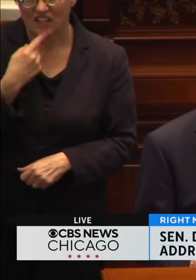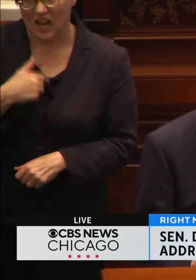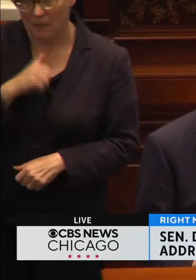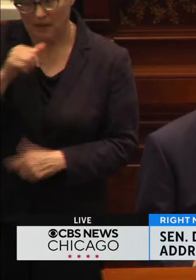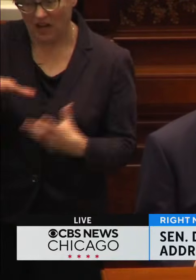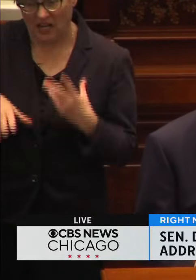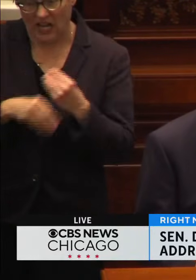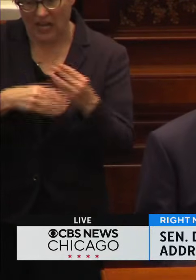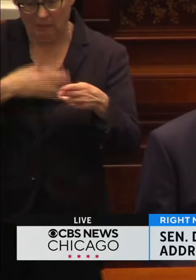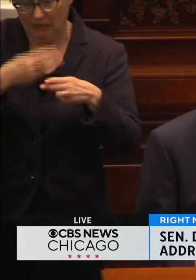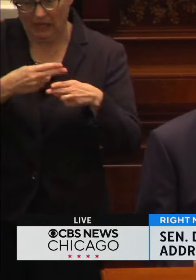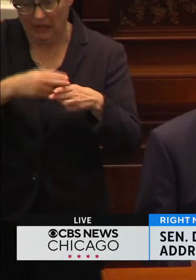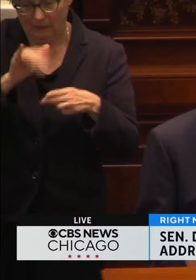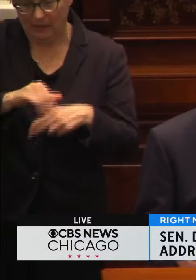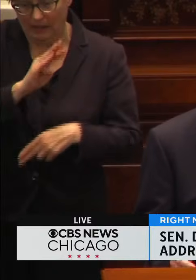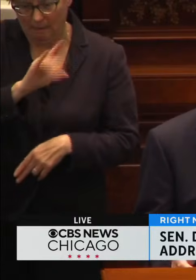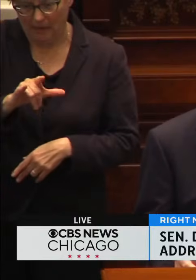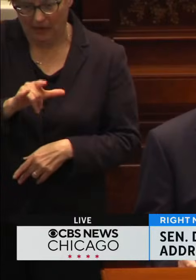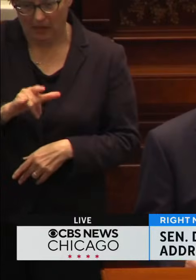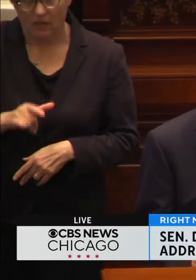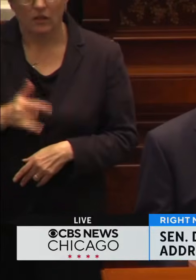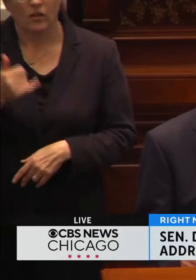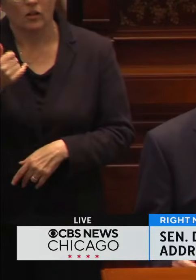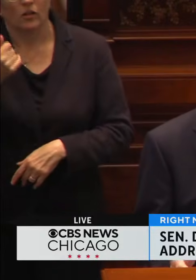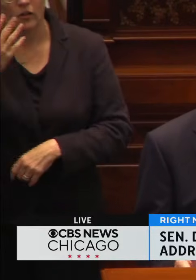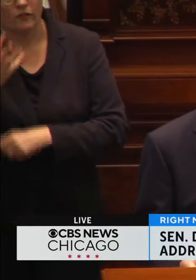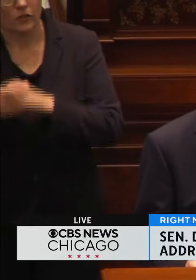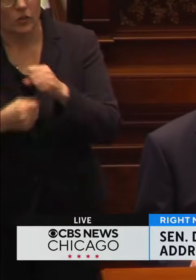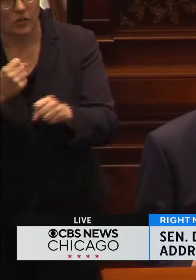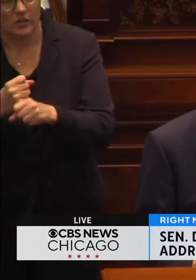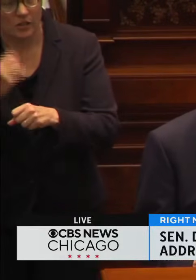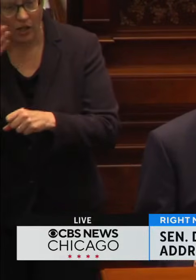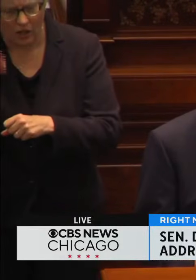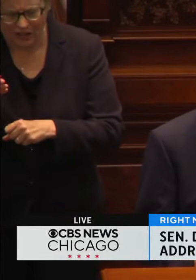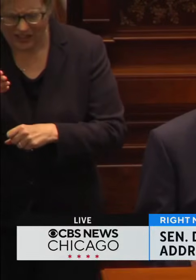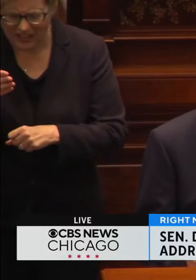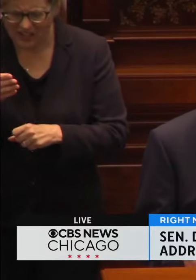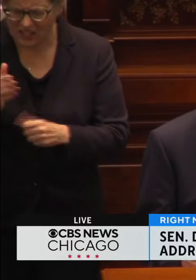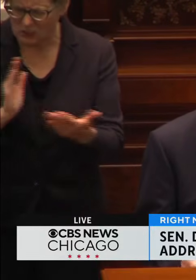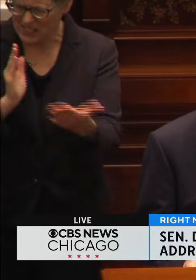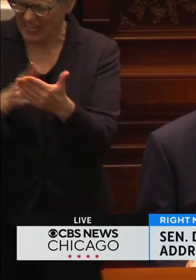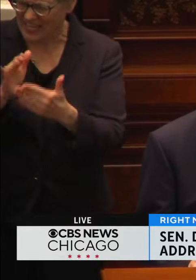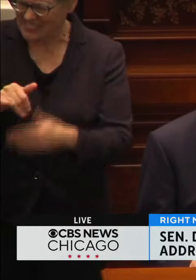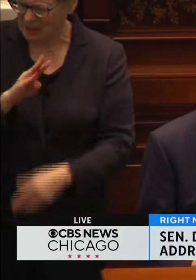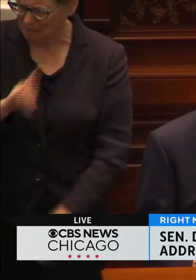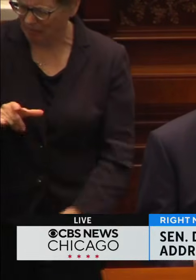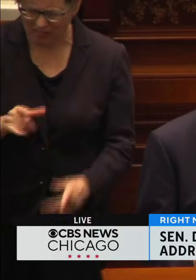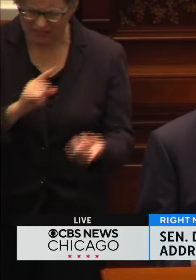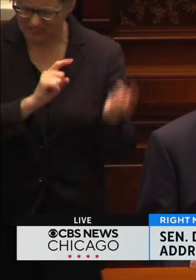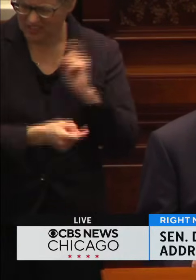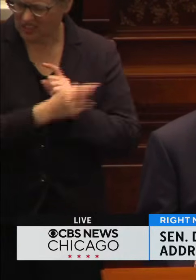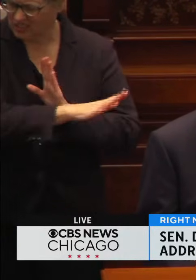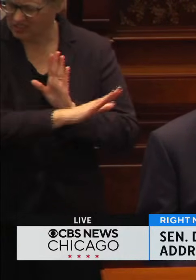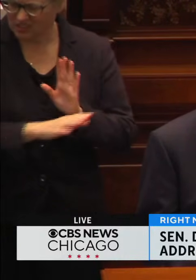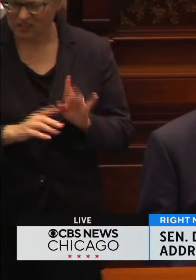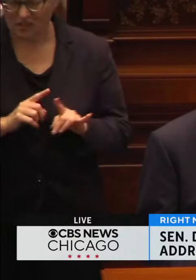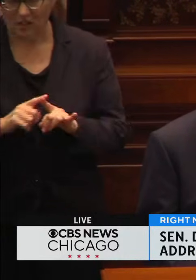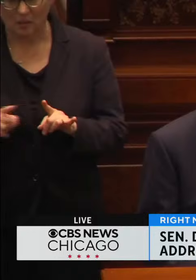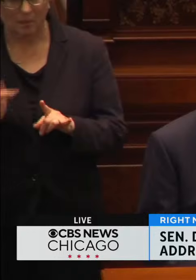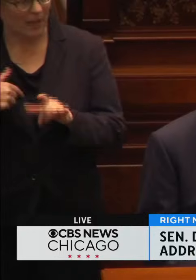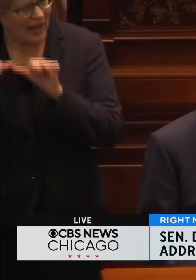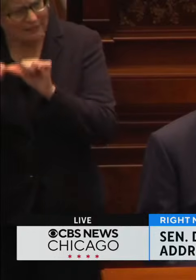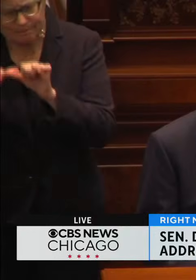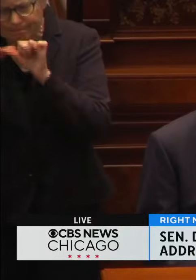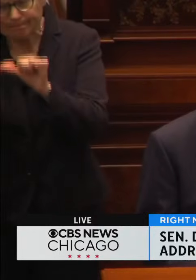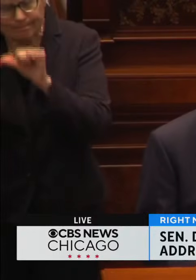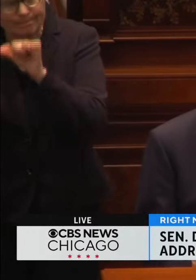anymore." 2 years after that, he was opposed to the bill. I kept working at it in so many different ways, trying to